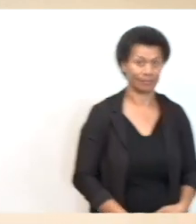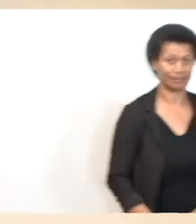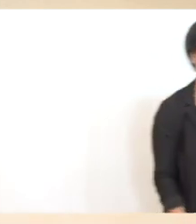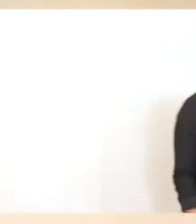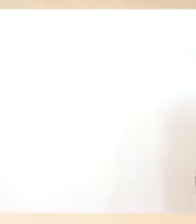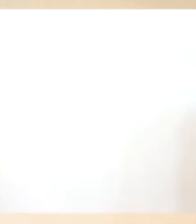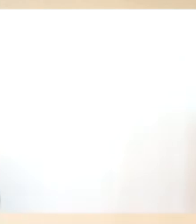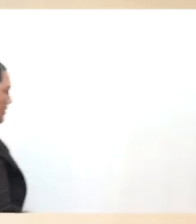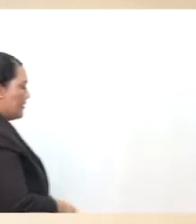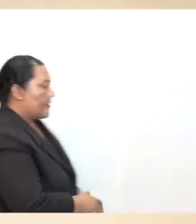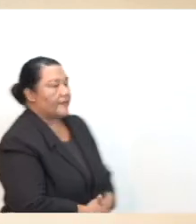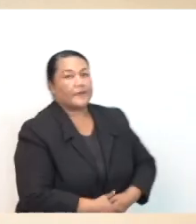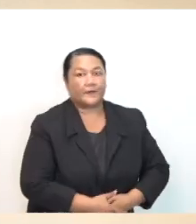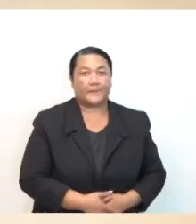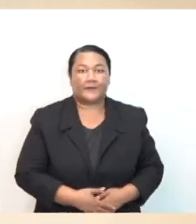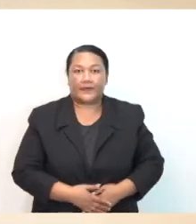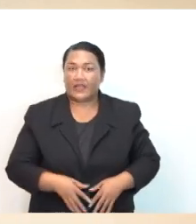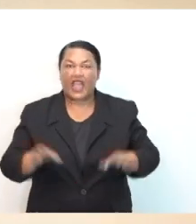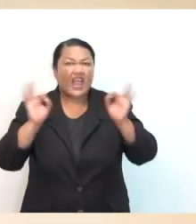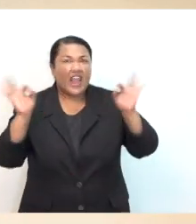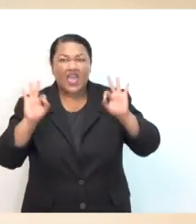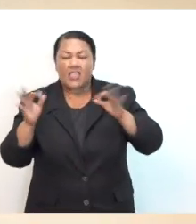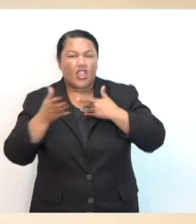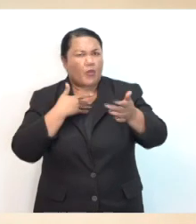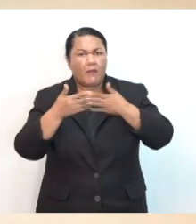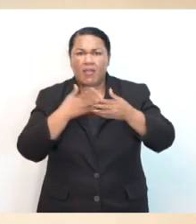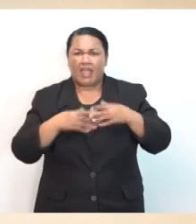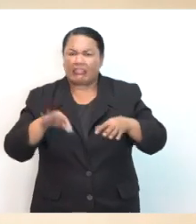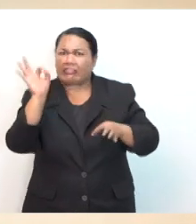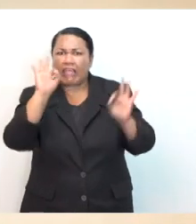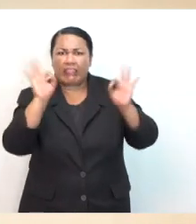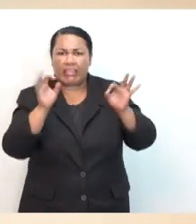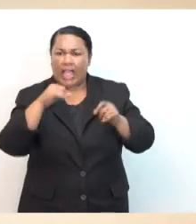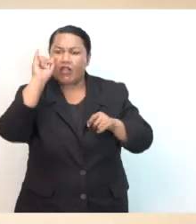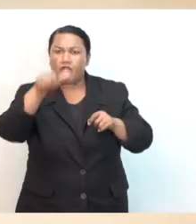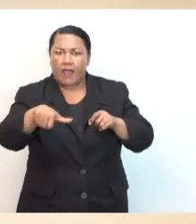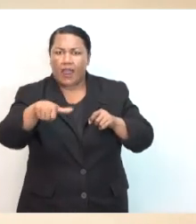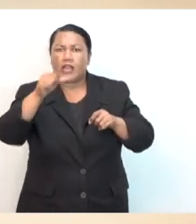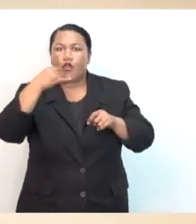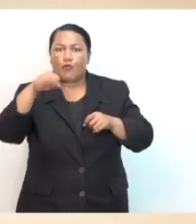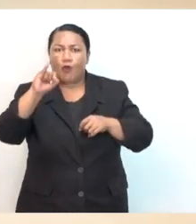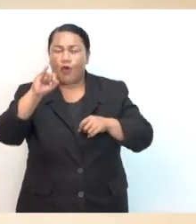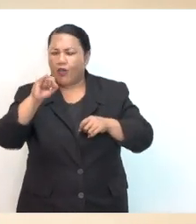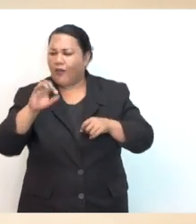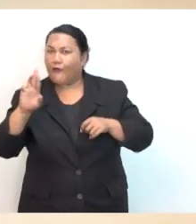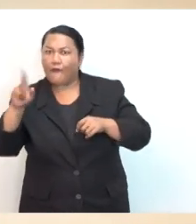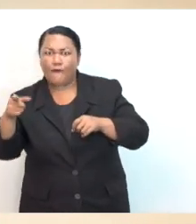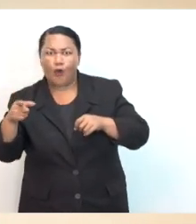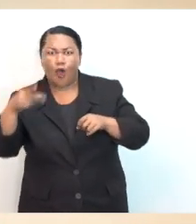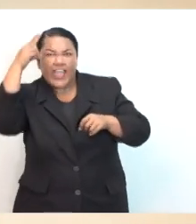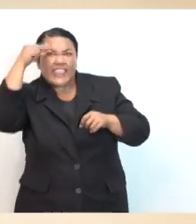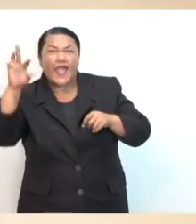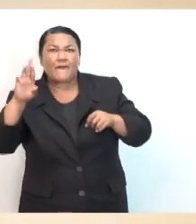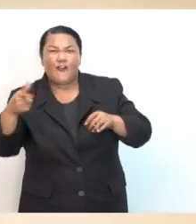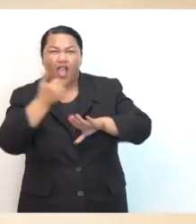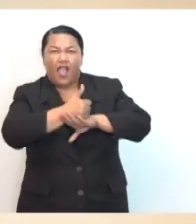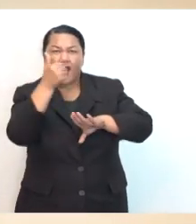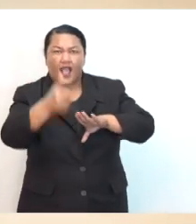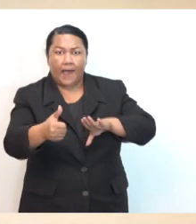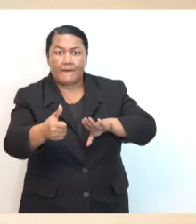describe a title or name a government Facebook page or website. It is the prerogative of government. In the transition from a FFP